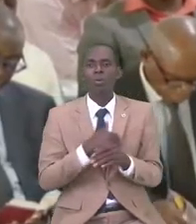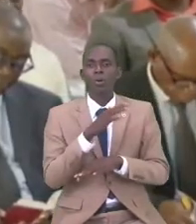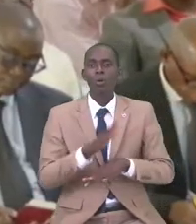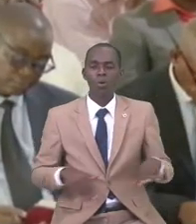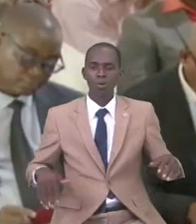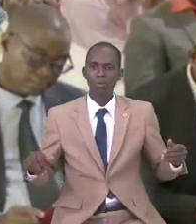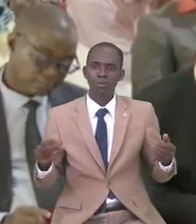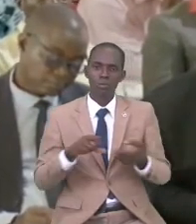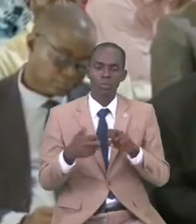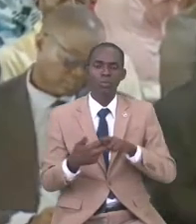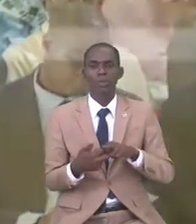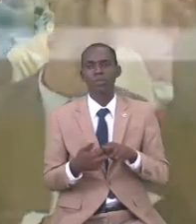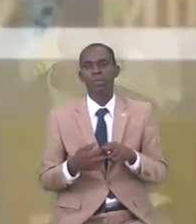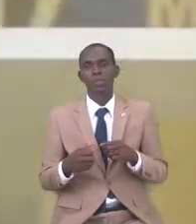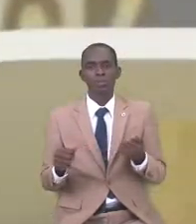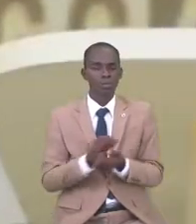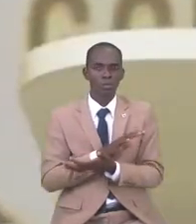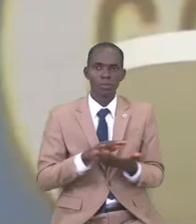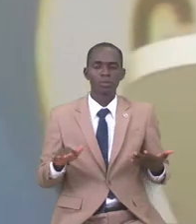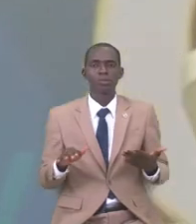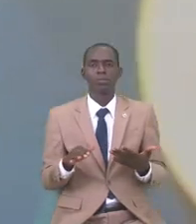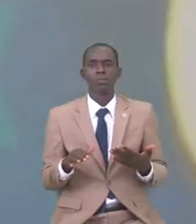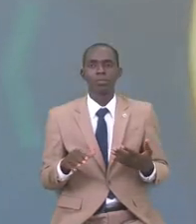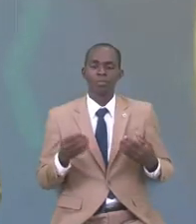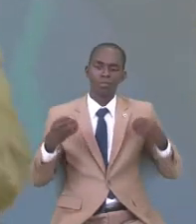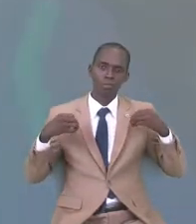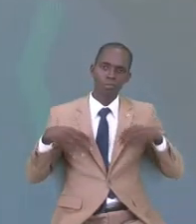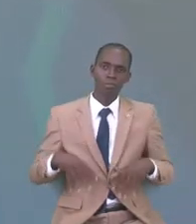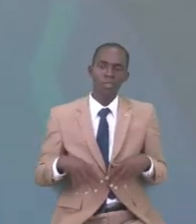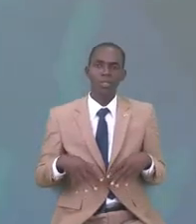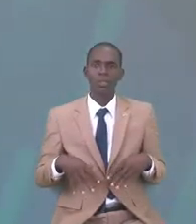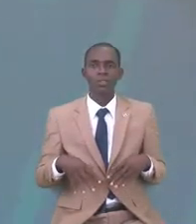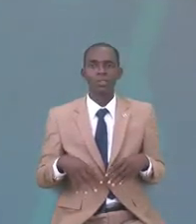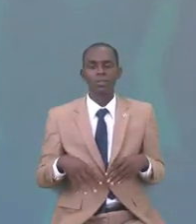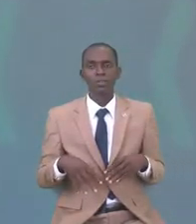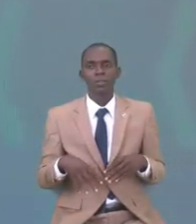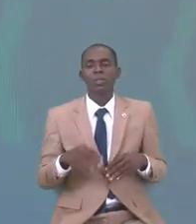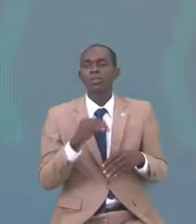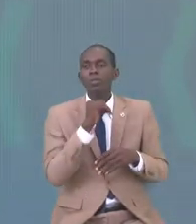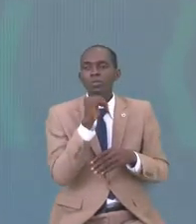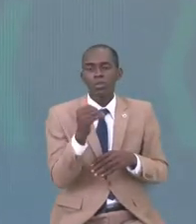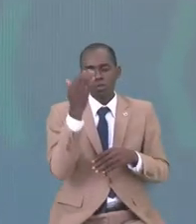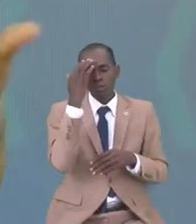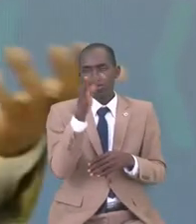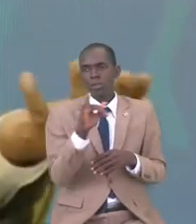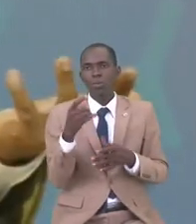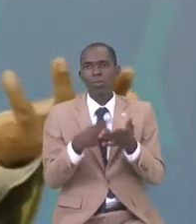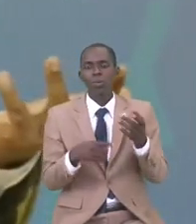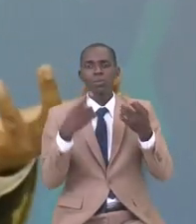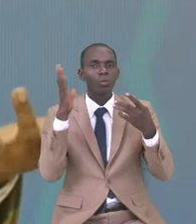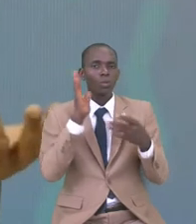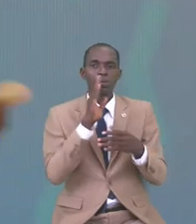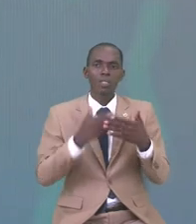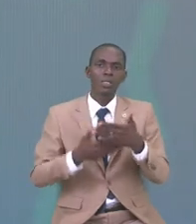devastation, insecurity, destruction, uncertainty everywhere. And